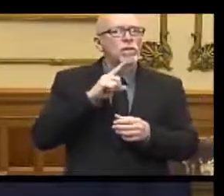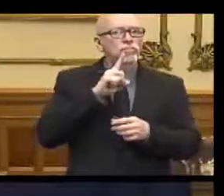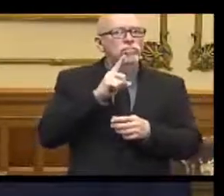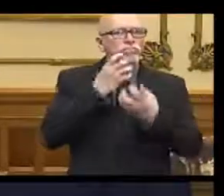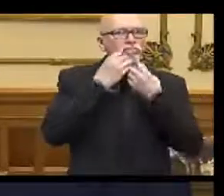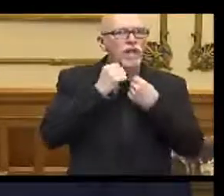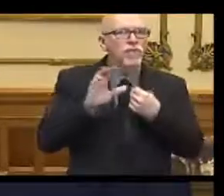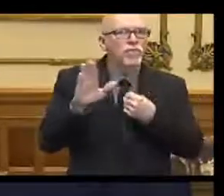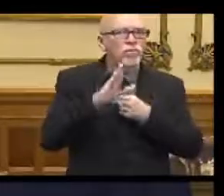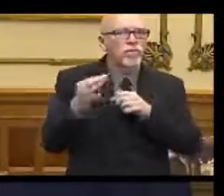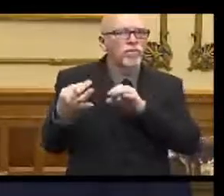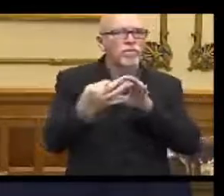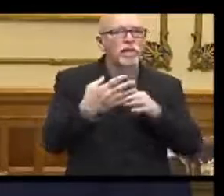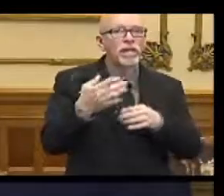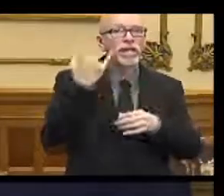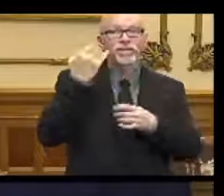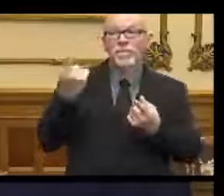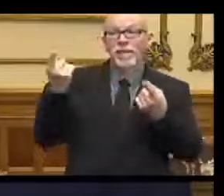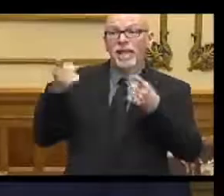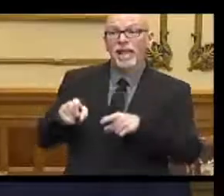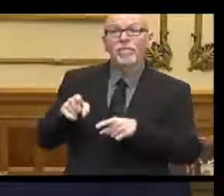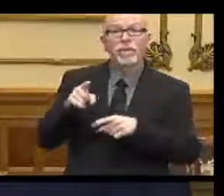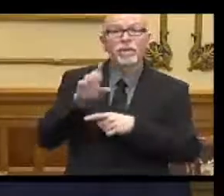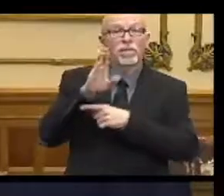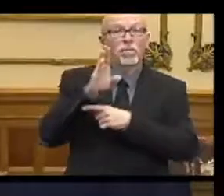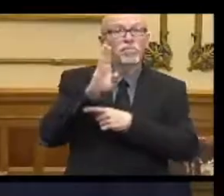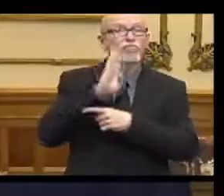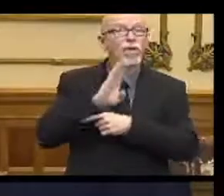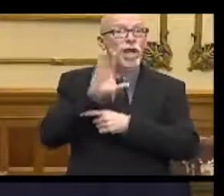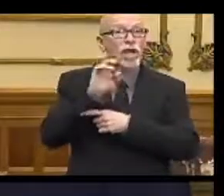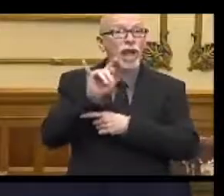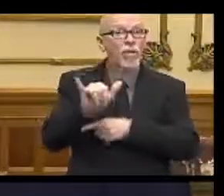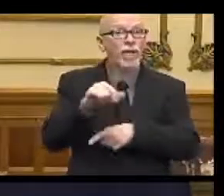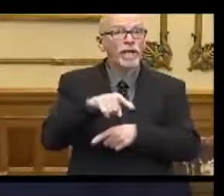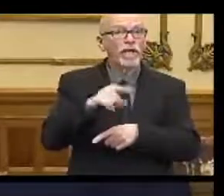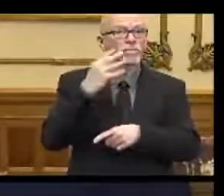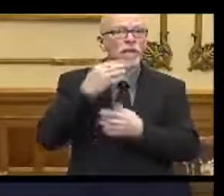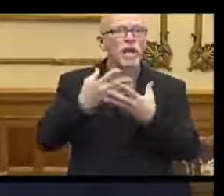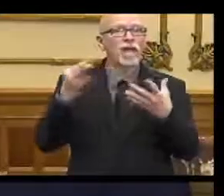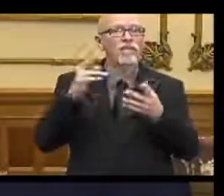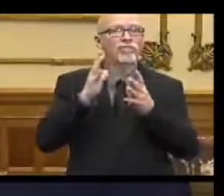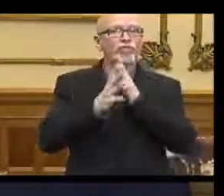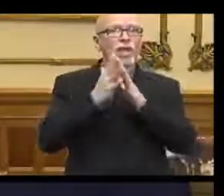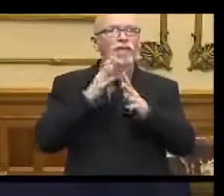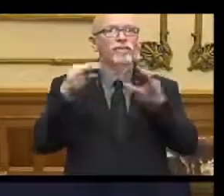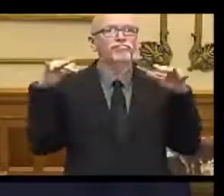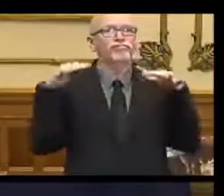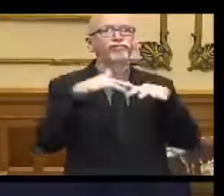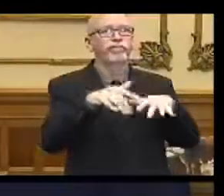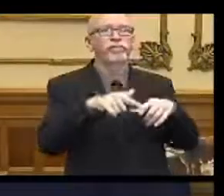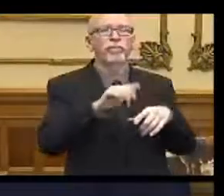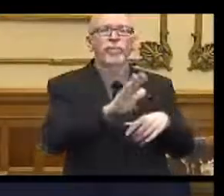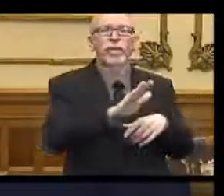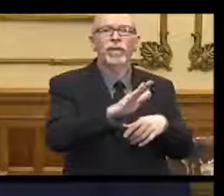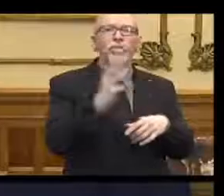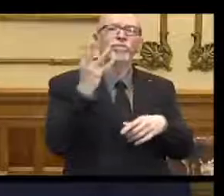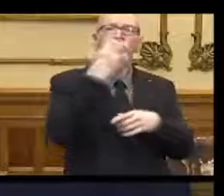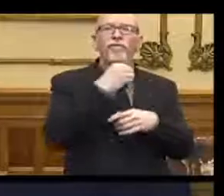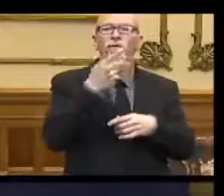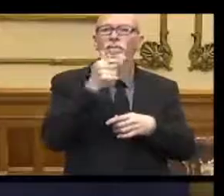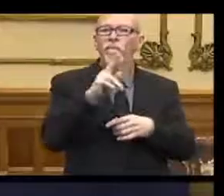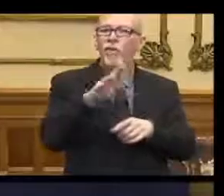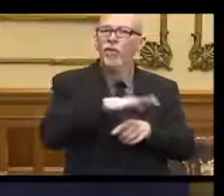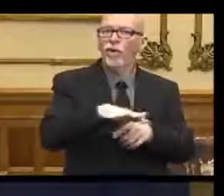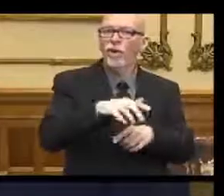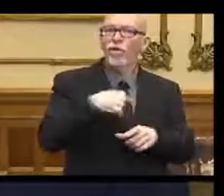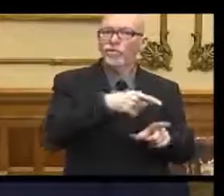that input, and if something happens, Brown County was experiencing a lot of traffic being funneled into their beautiful park, and